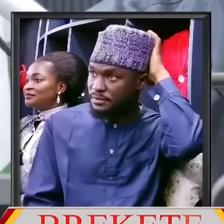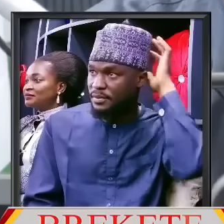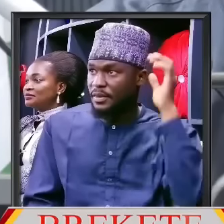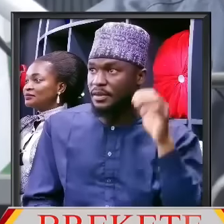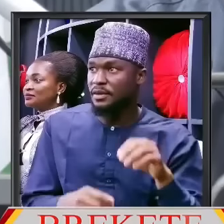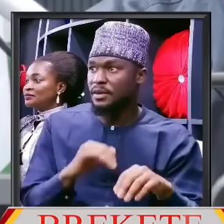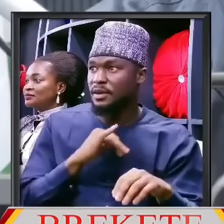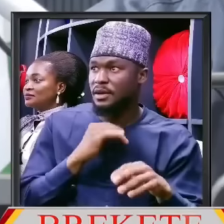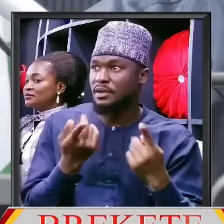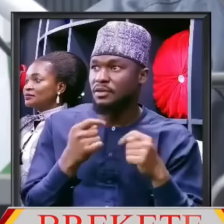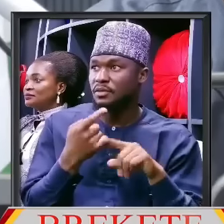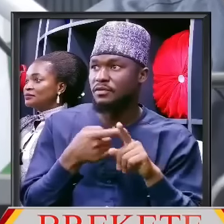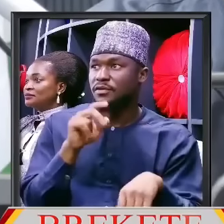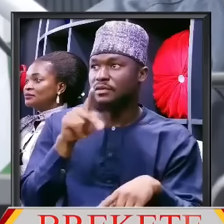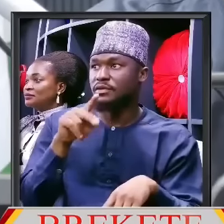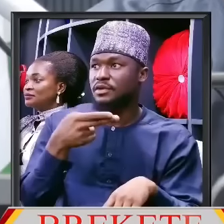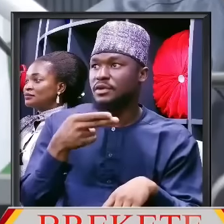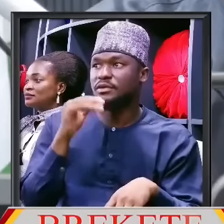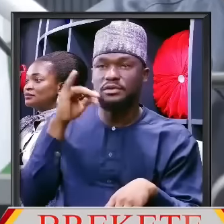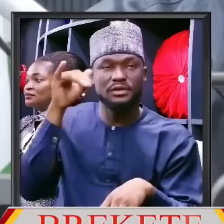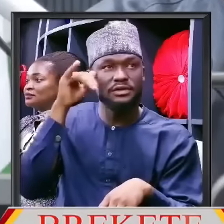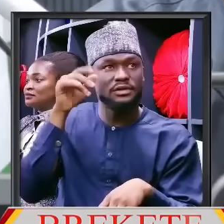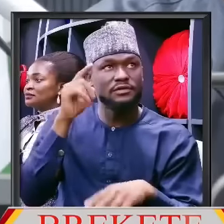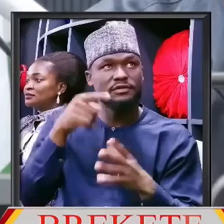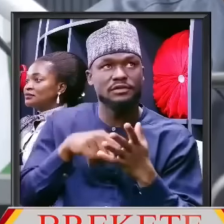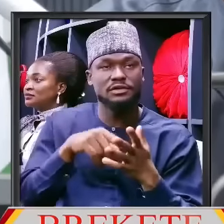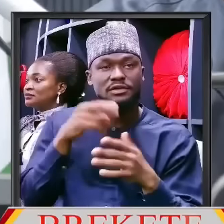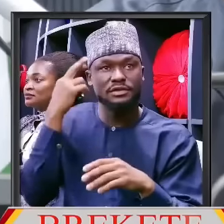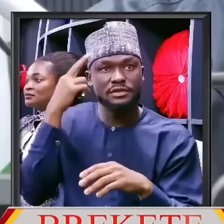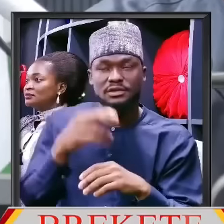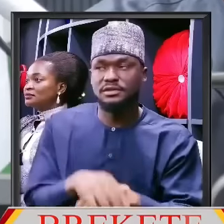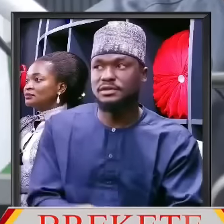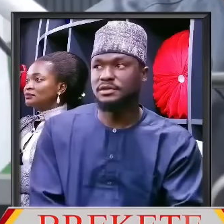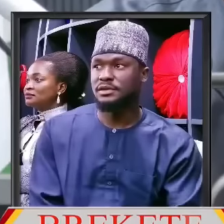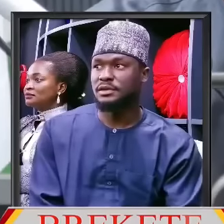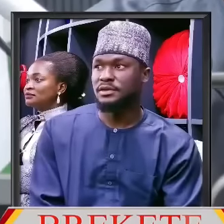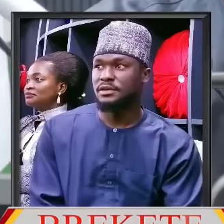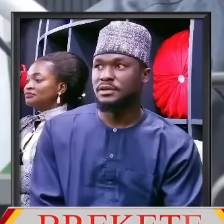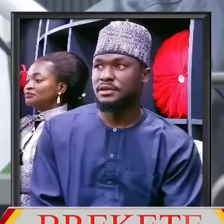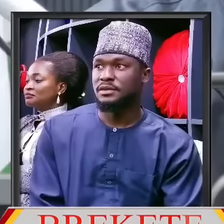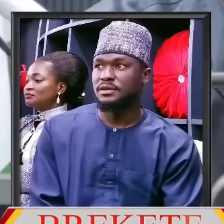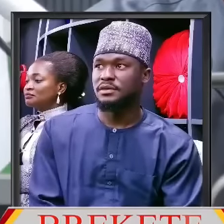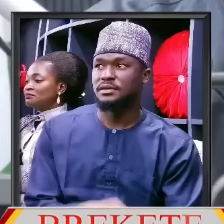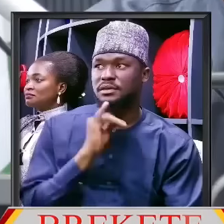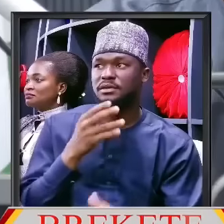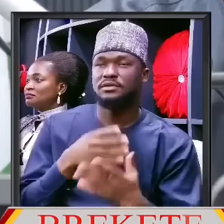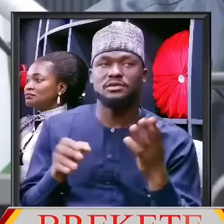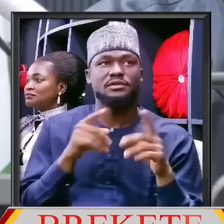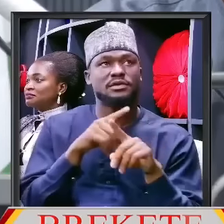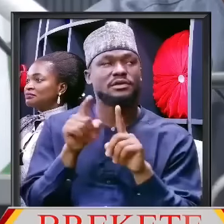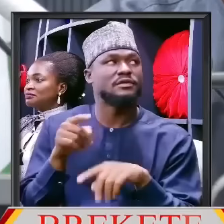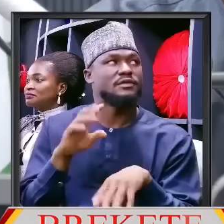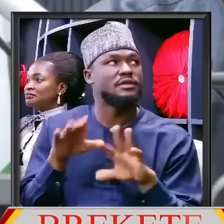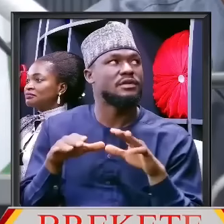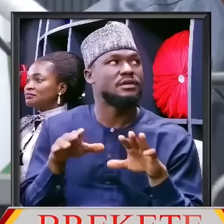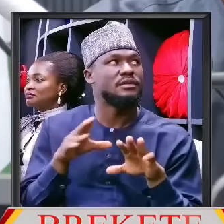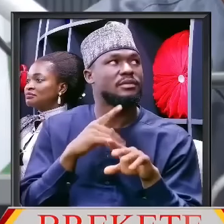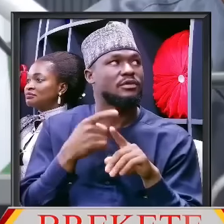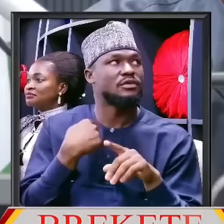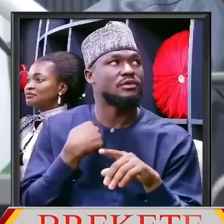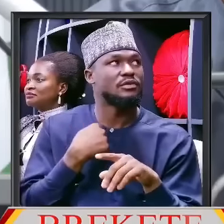Port Harcourt yesterday. Okay. For this purpose. Oh. It's a painful one. However, I'm